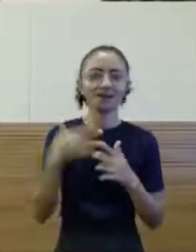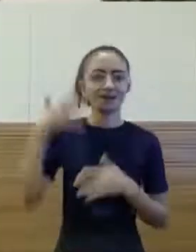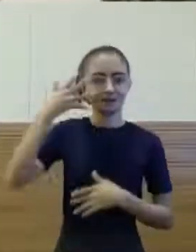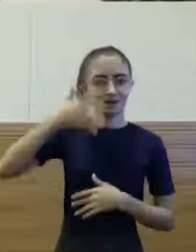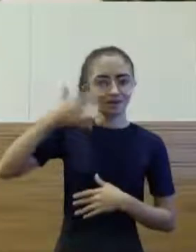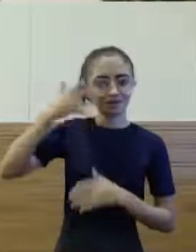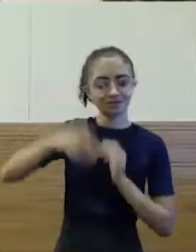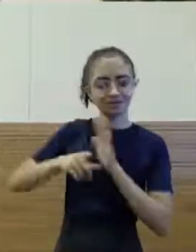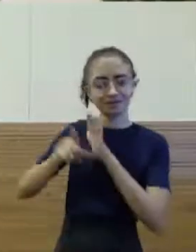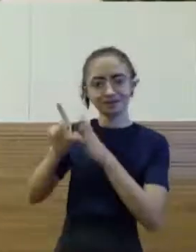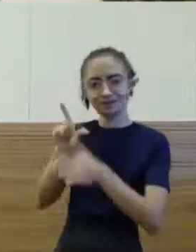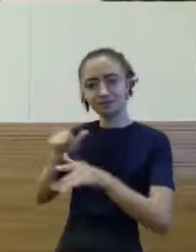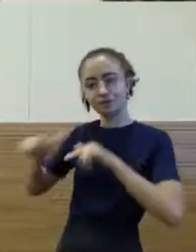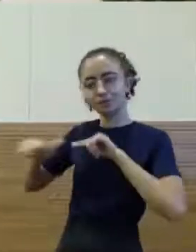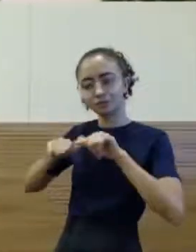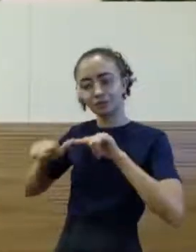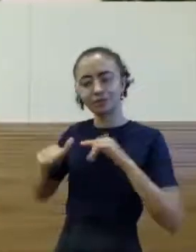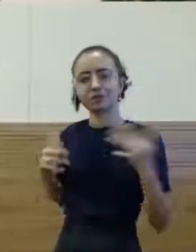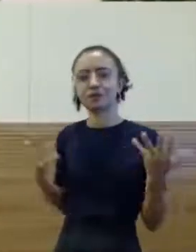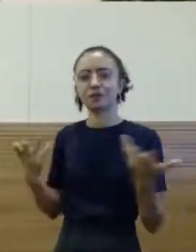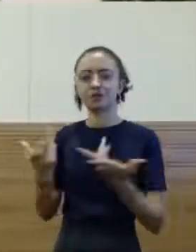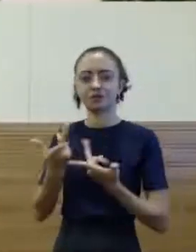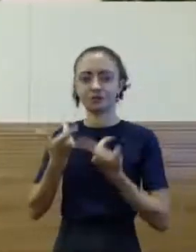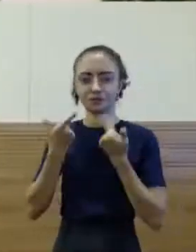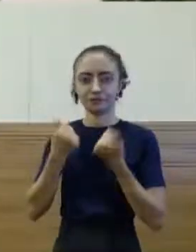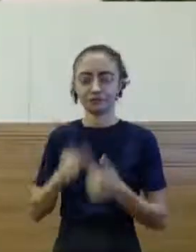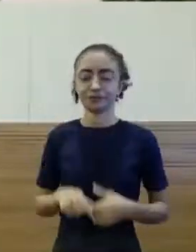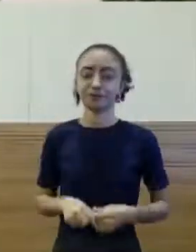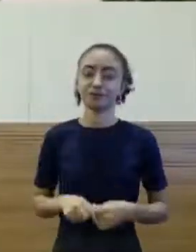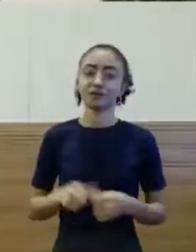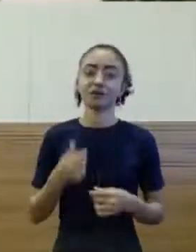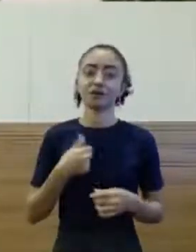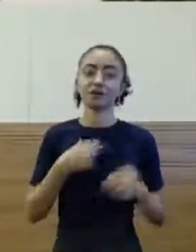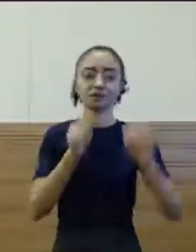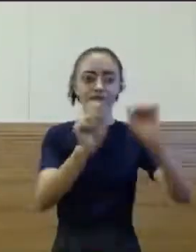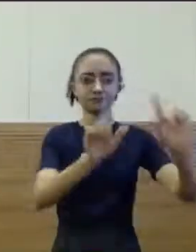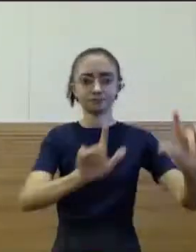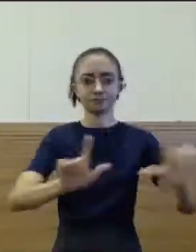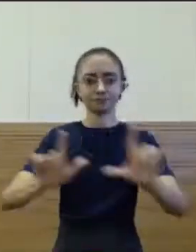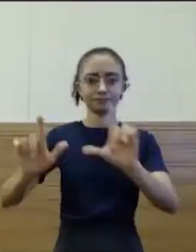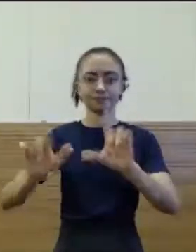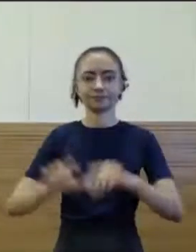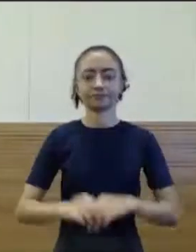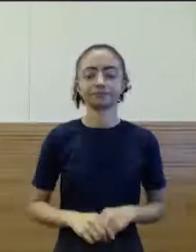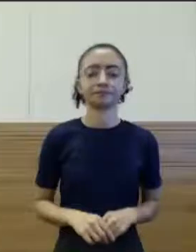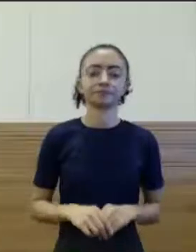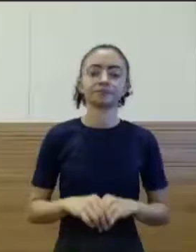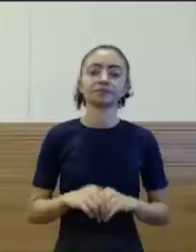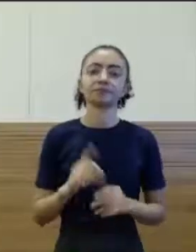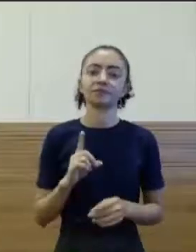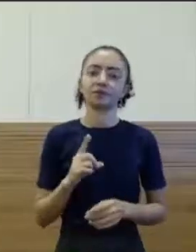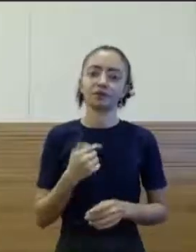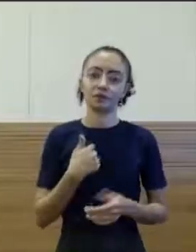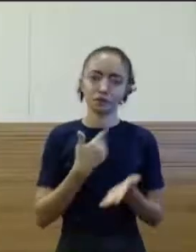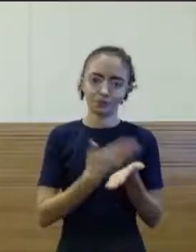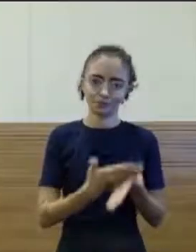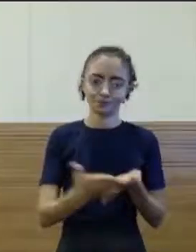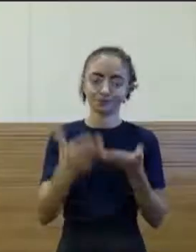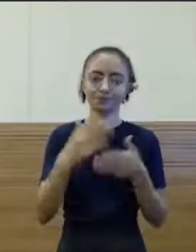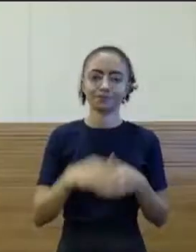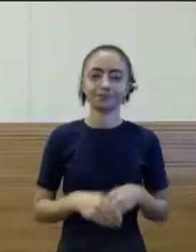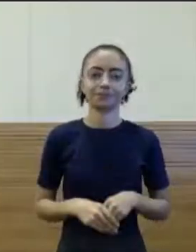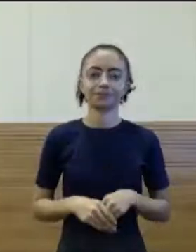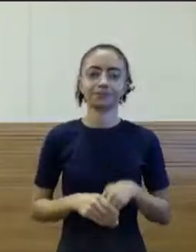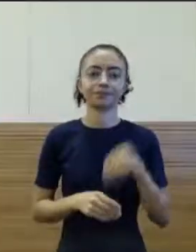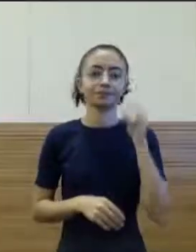the previous presenters for the amazing work carried out. Let me share my screen. for me to start